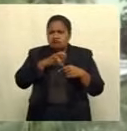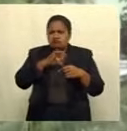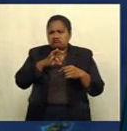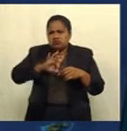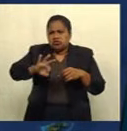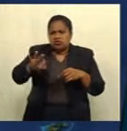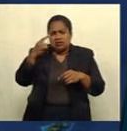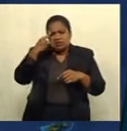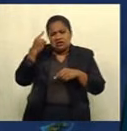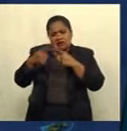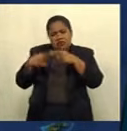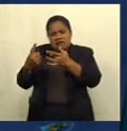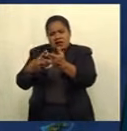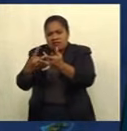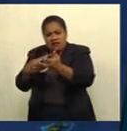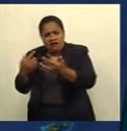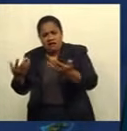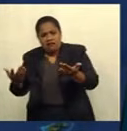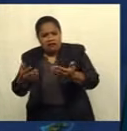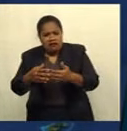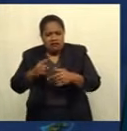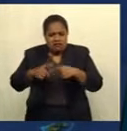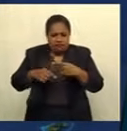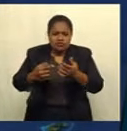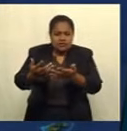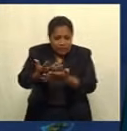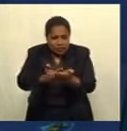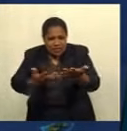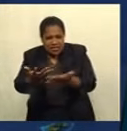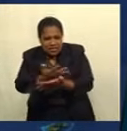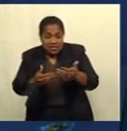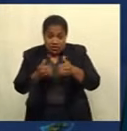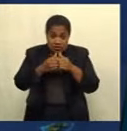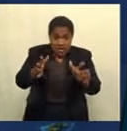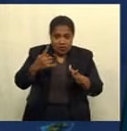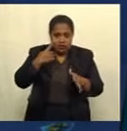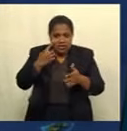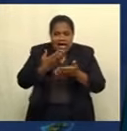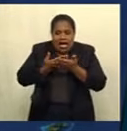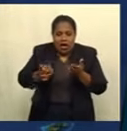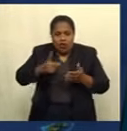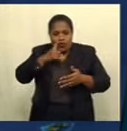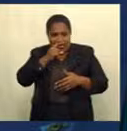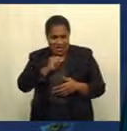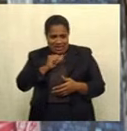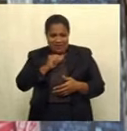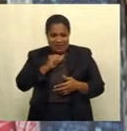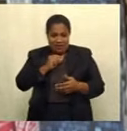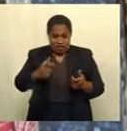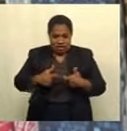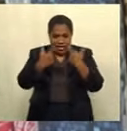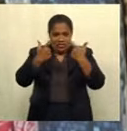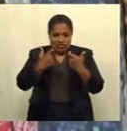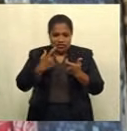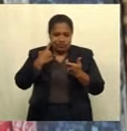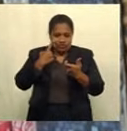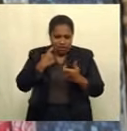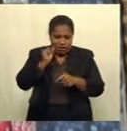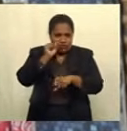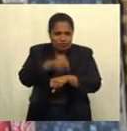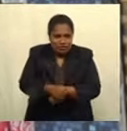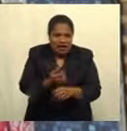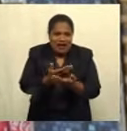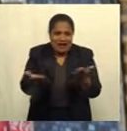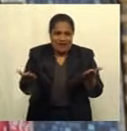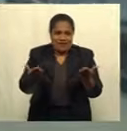this point in time, but we are having discussions with staff to see how we can overcome this challenge. Local Government Minister